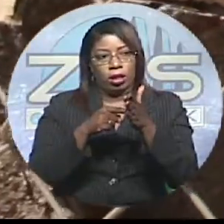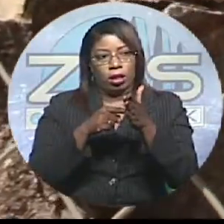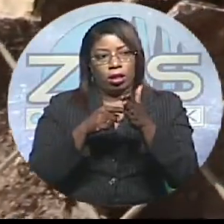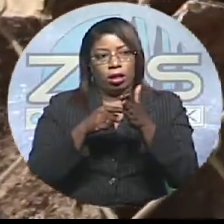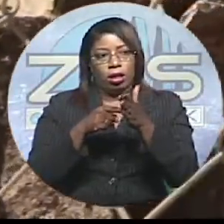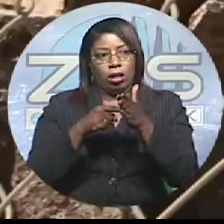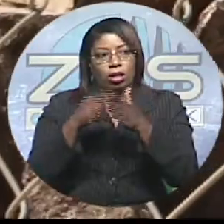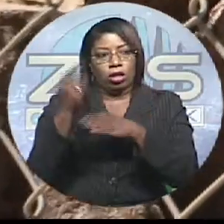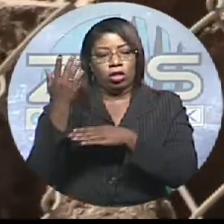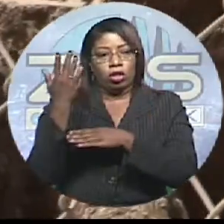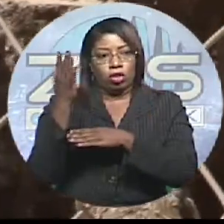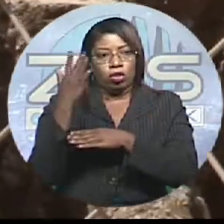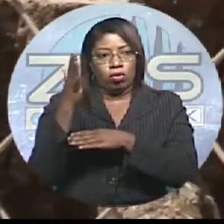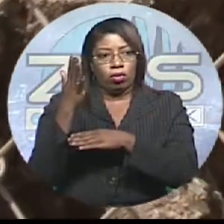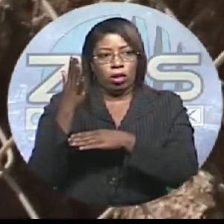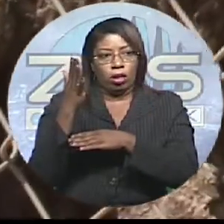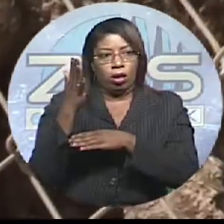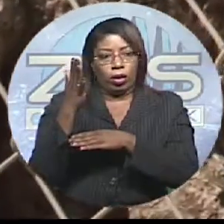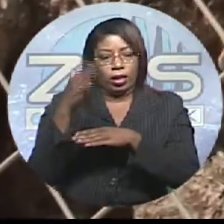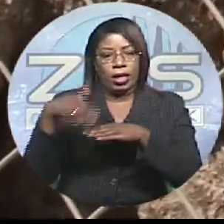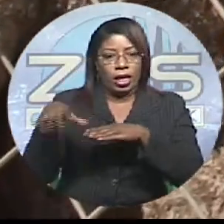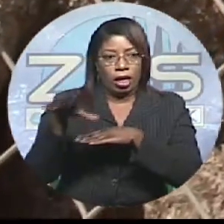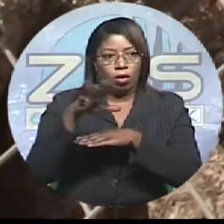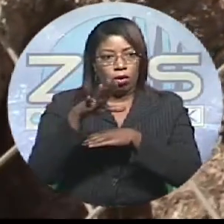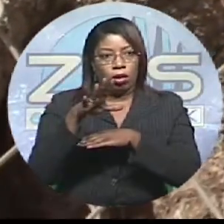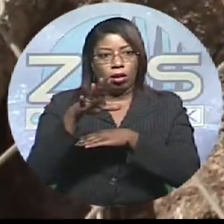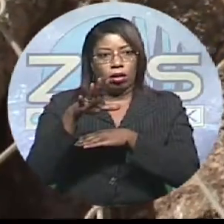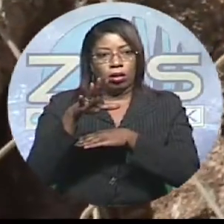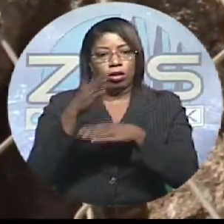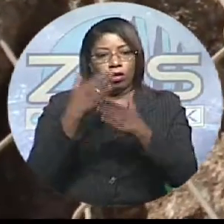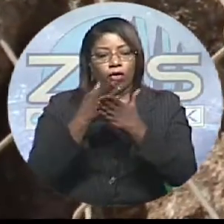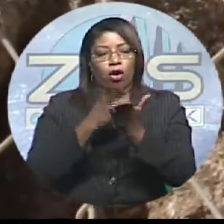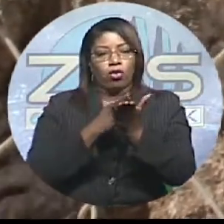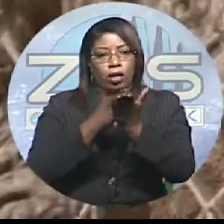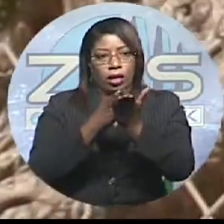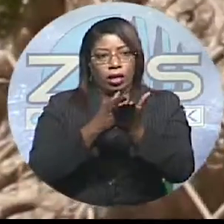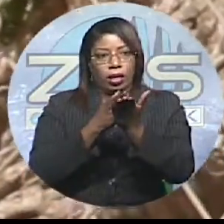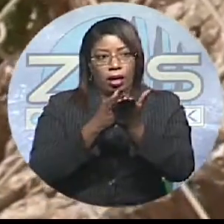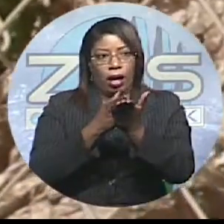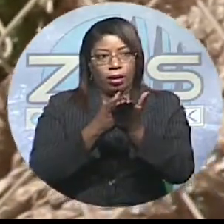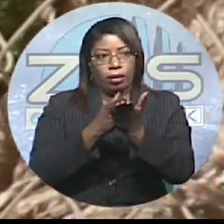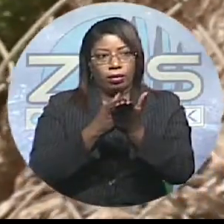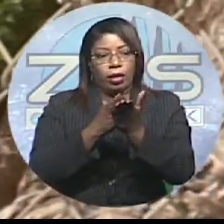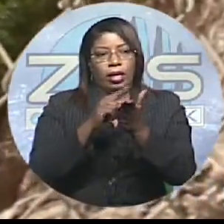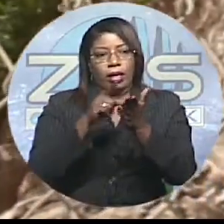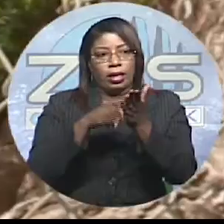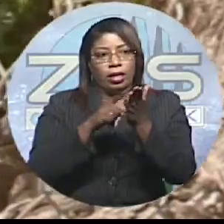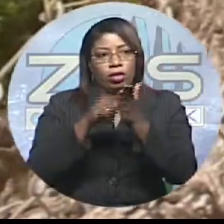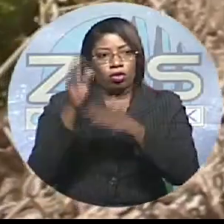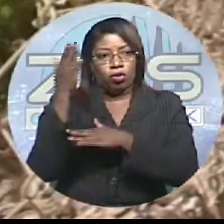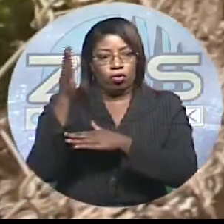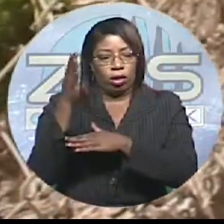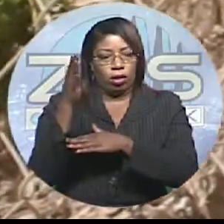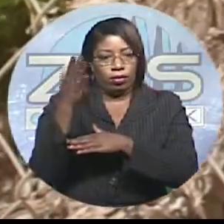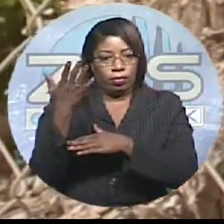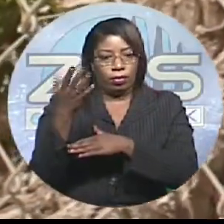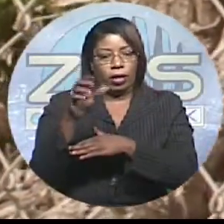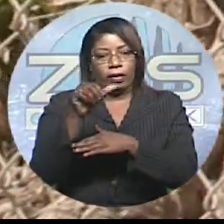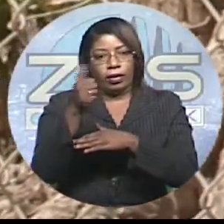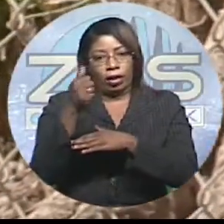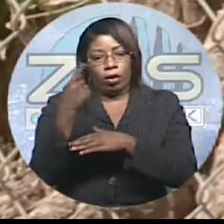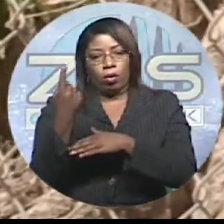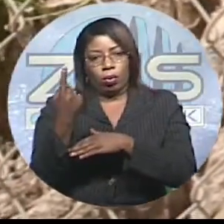the favorite for regatta persons to hang out because it offers so much shade. This tree and the other one that was at the corner